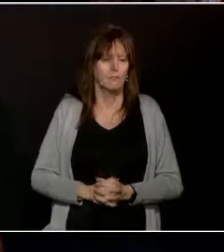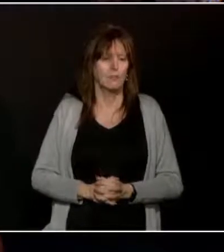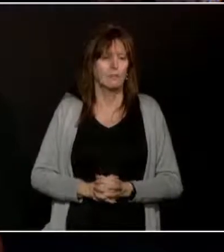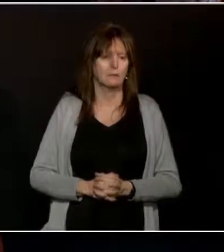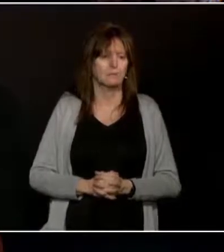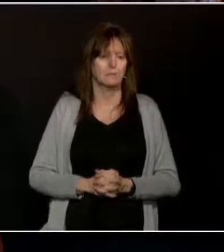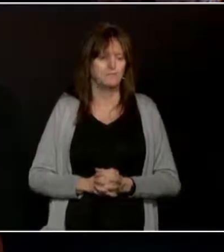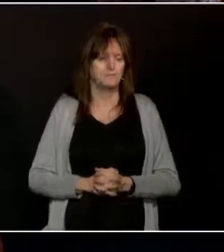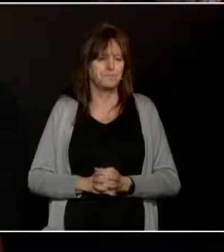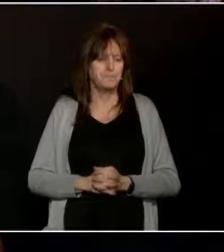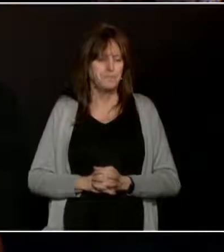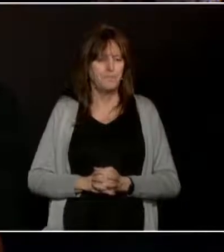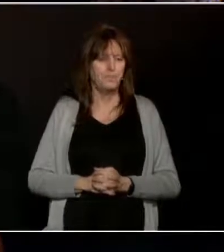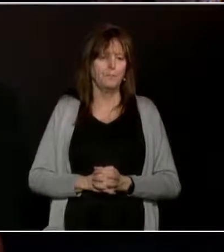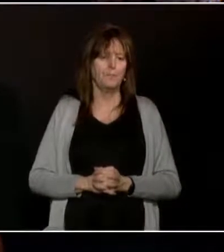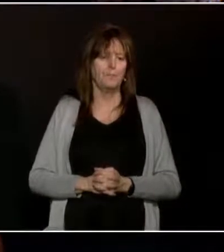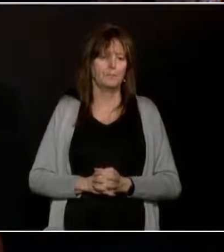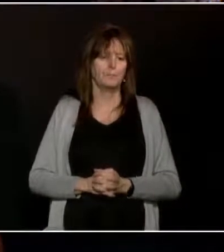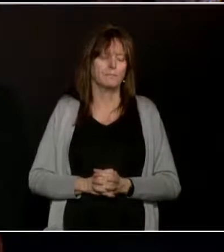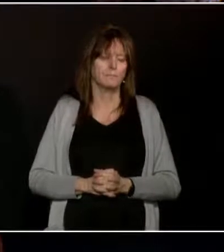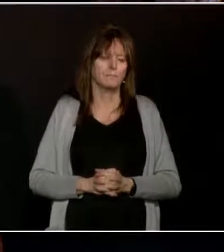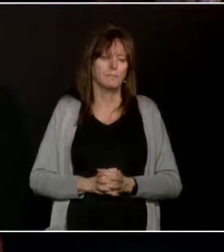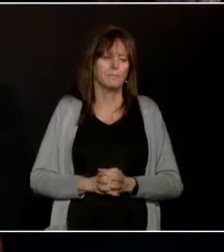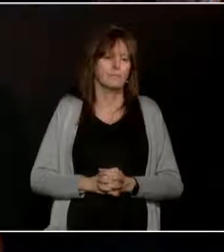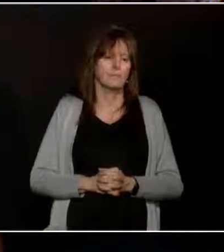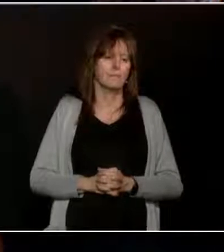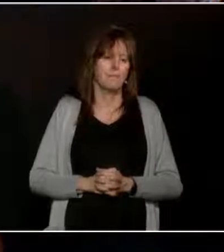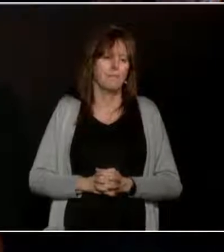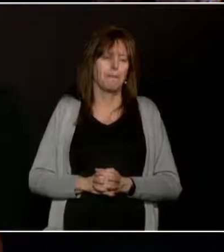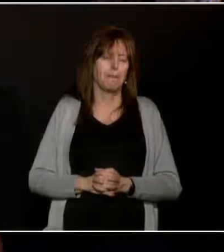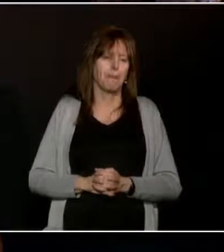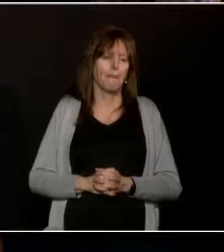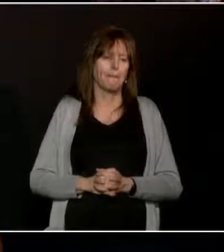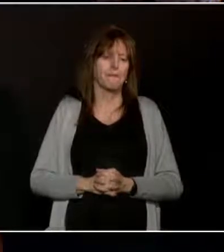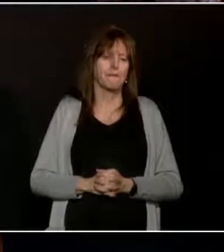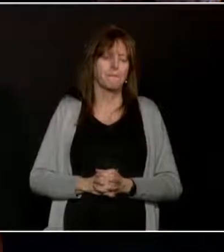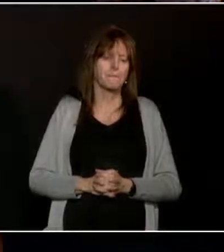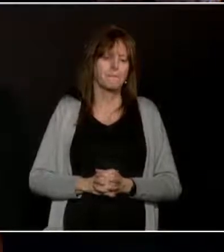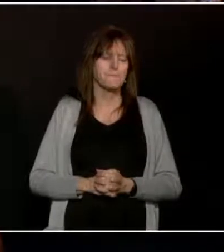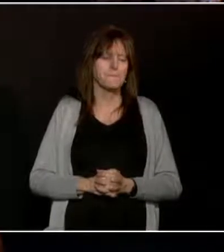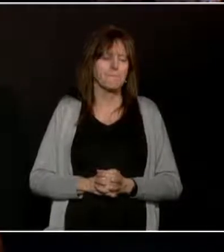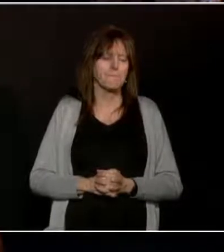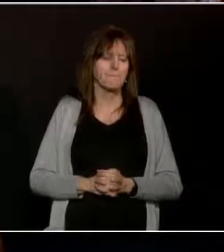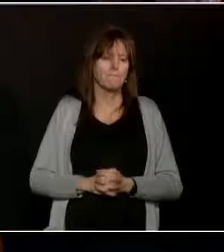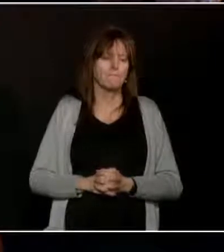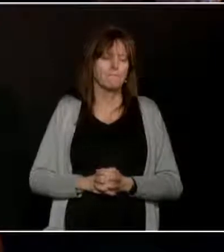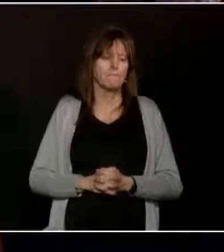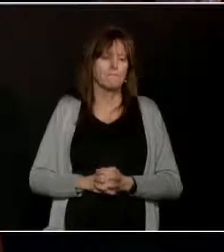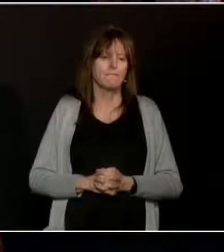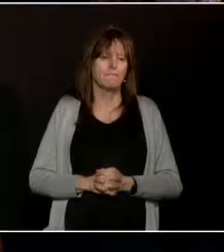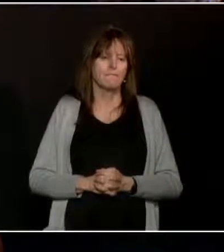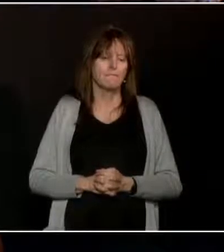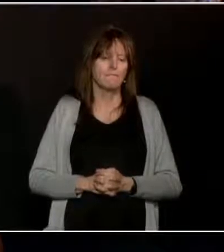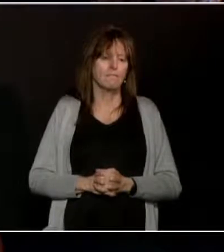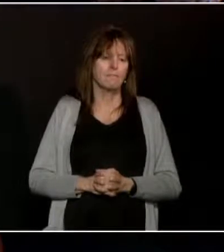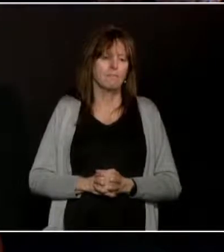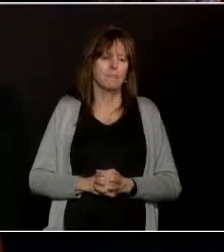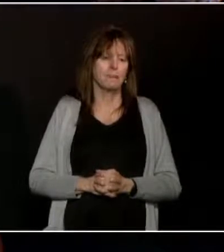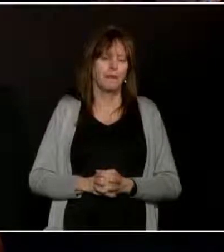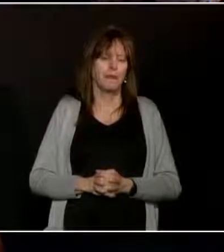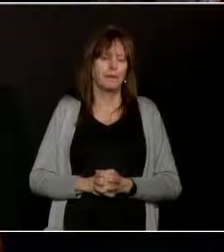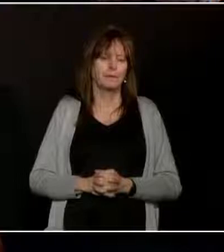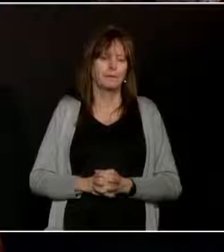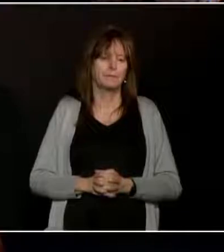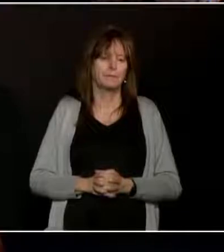reminder, one question, one follow-up. Over to the first question, please. From Antonella Artuso at the Toronto